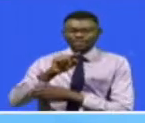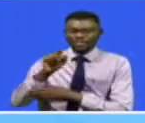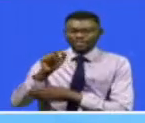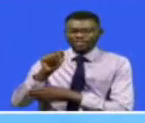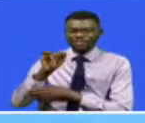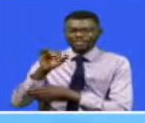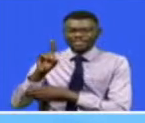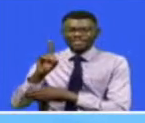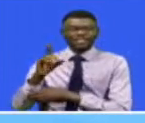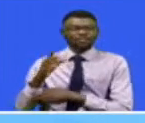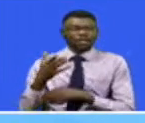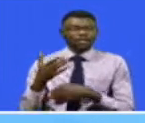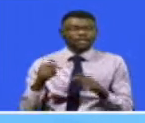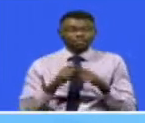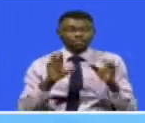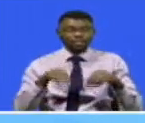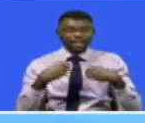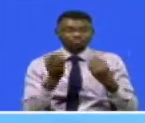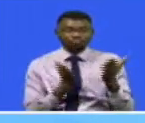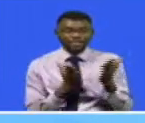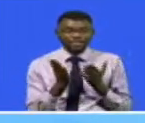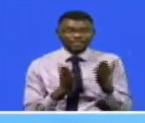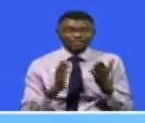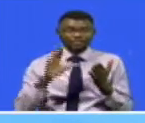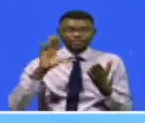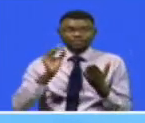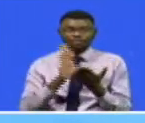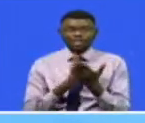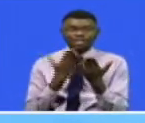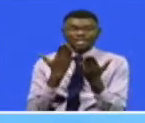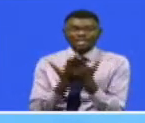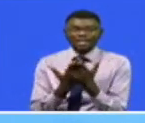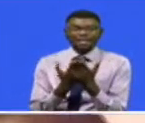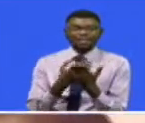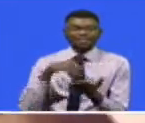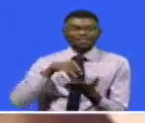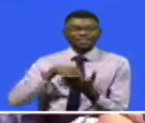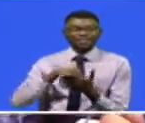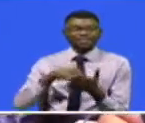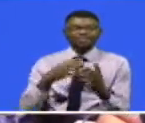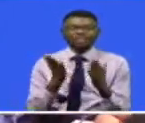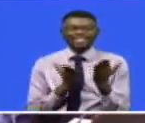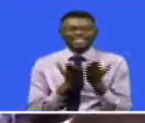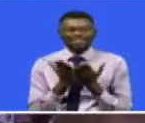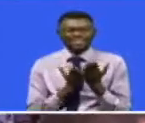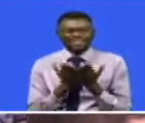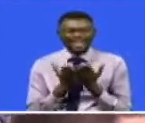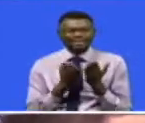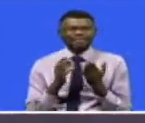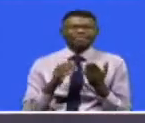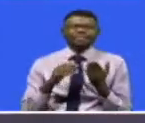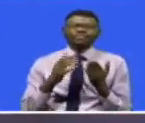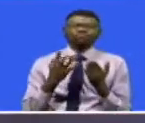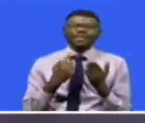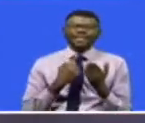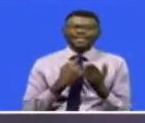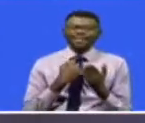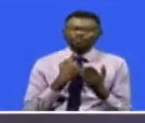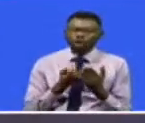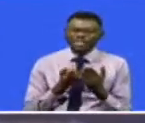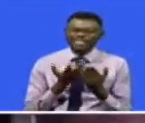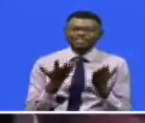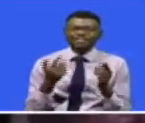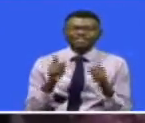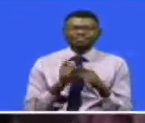which are part of the service provider's 50 application will include invoicing services, inventory, and other business